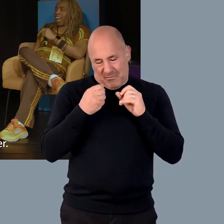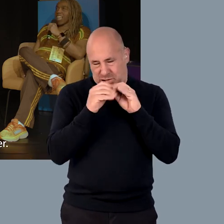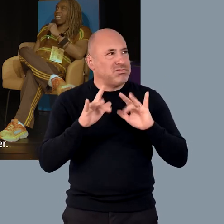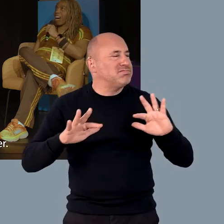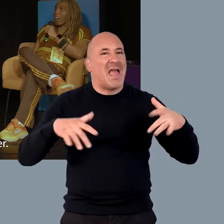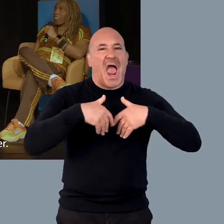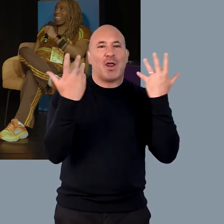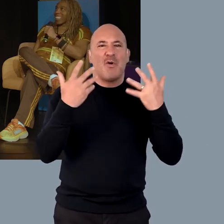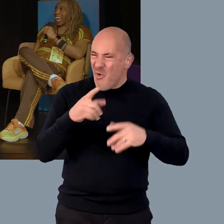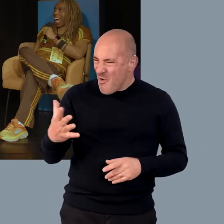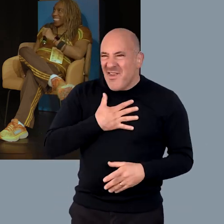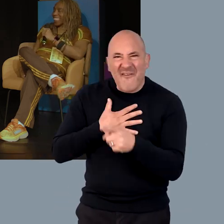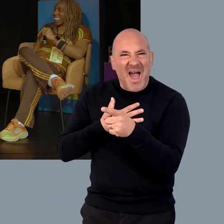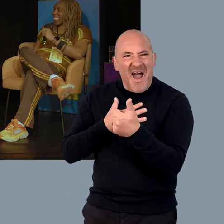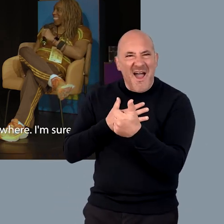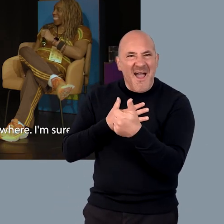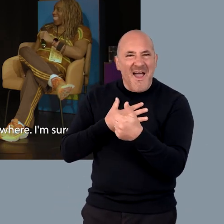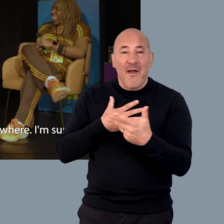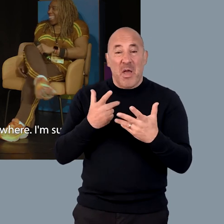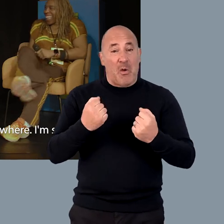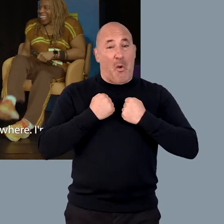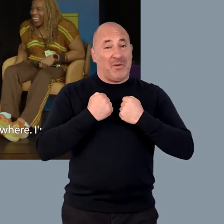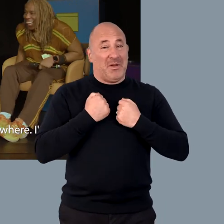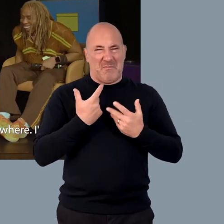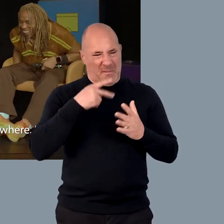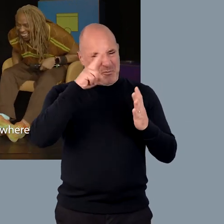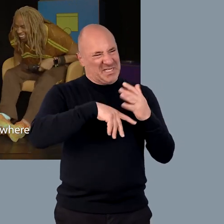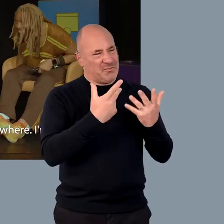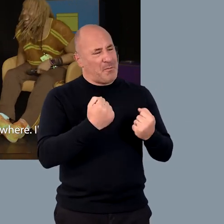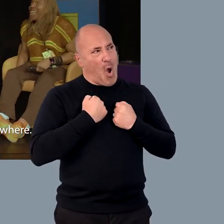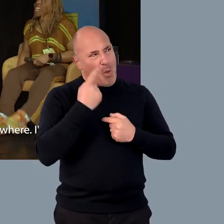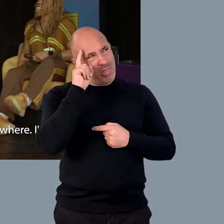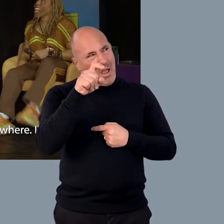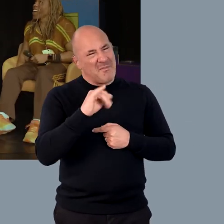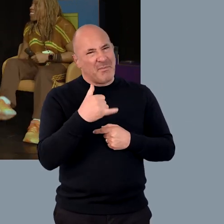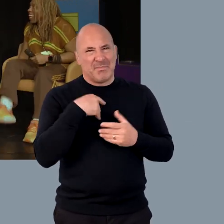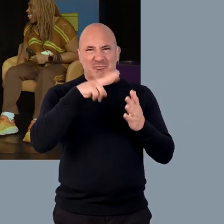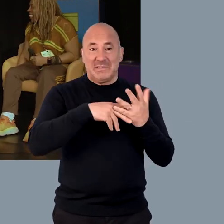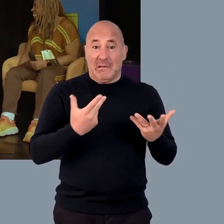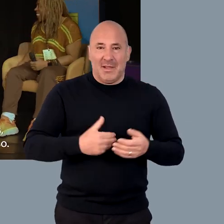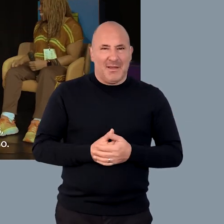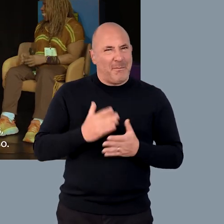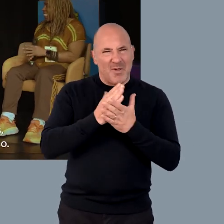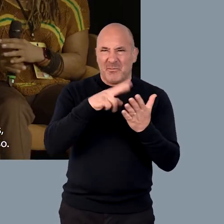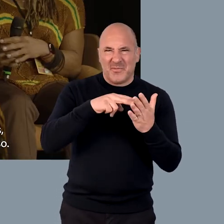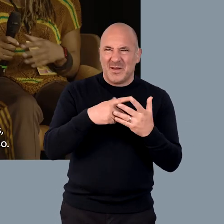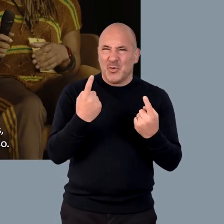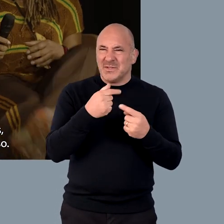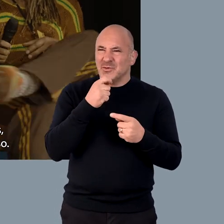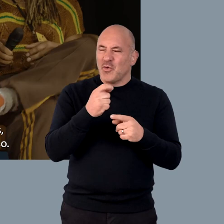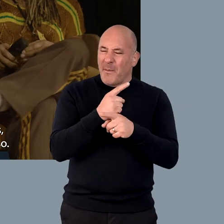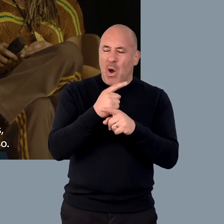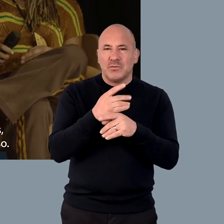being a wild flower I love that. I'm not sure if it's my own. I might have read it somewhere I'm sure I read it. I've tried to find who says something about